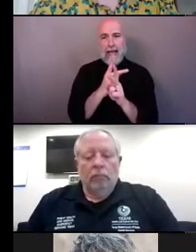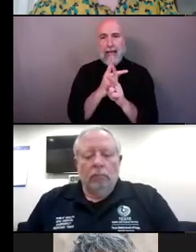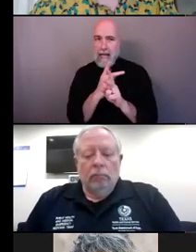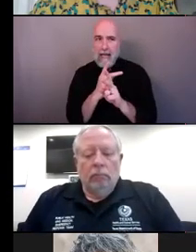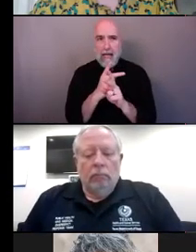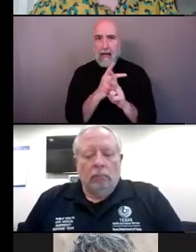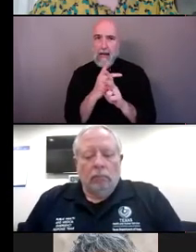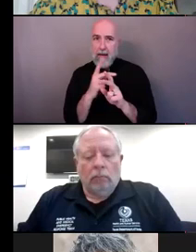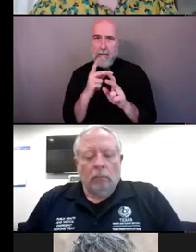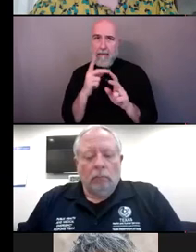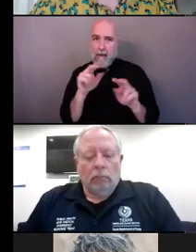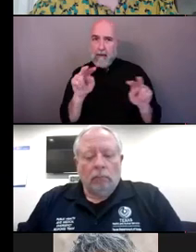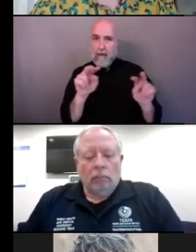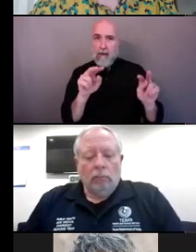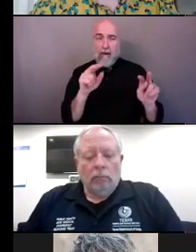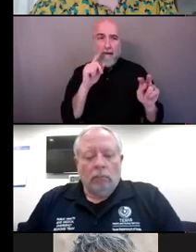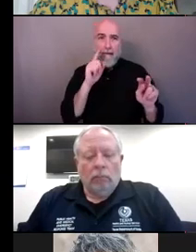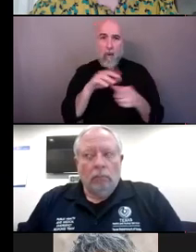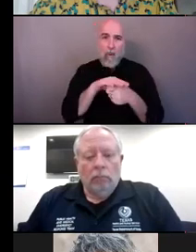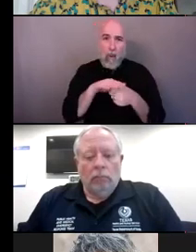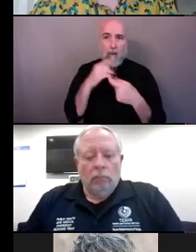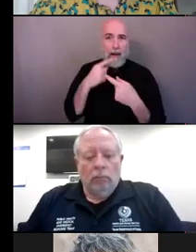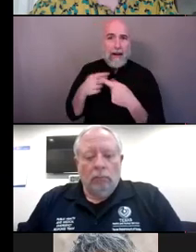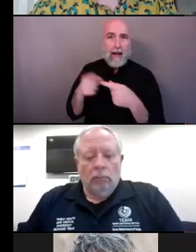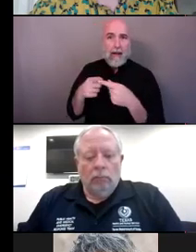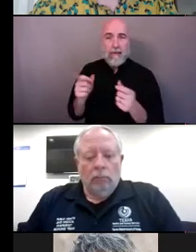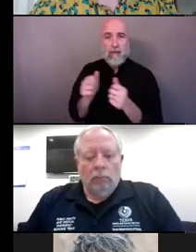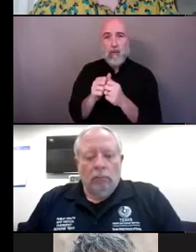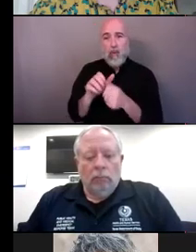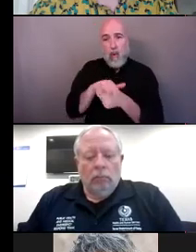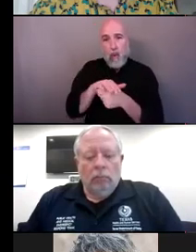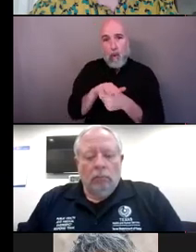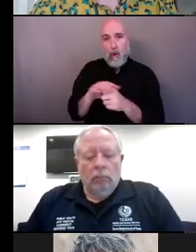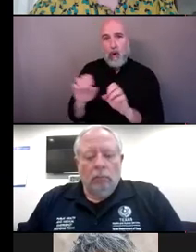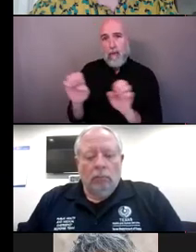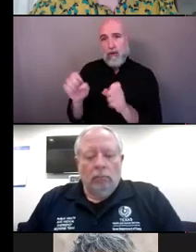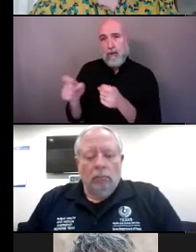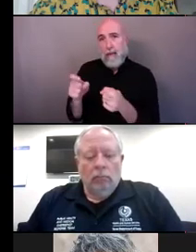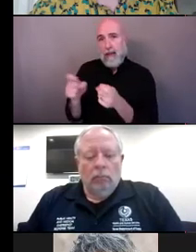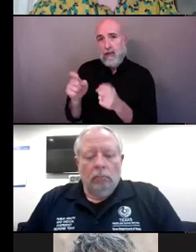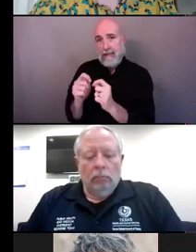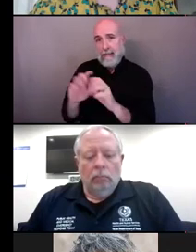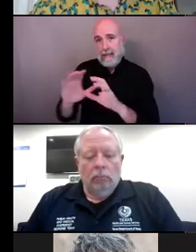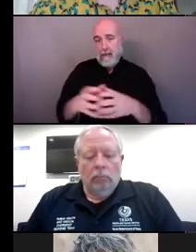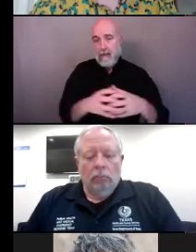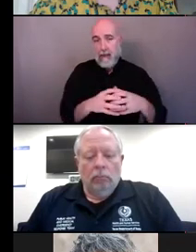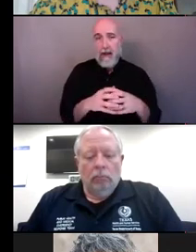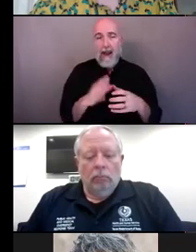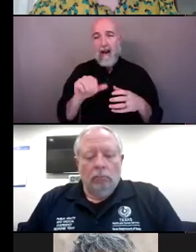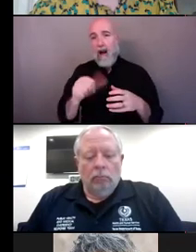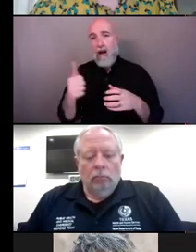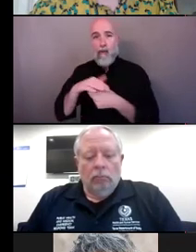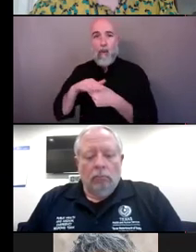ground regarding local announcements with local emergency management and other